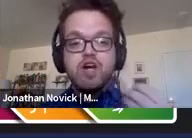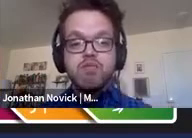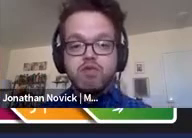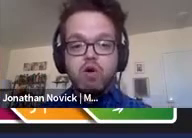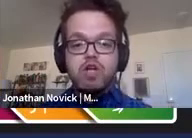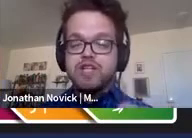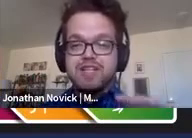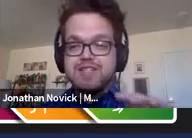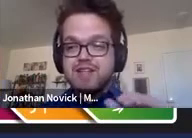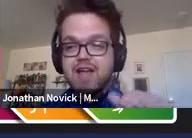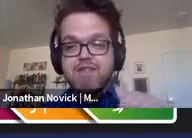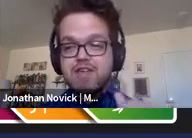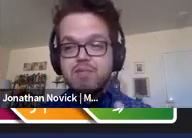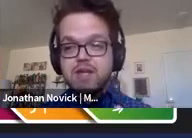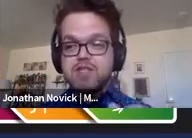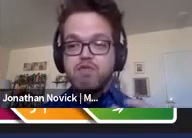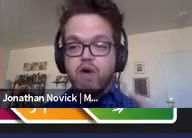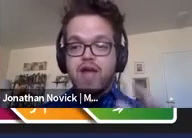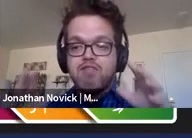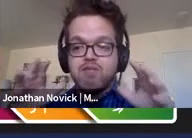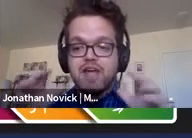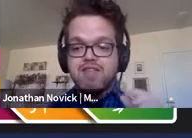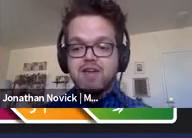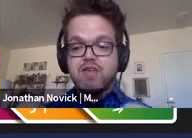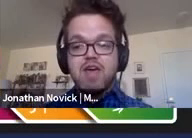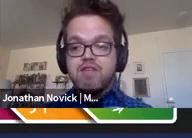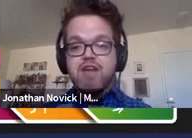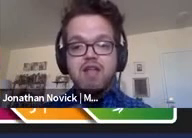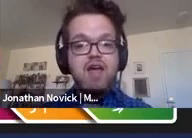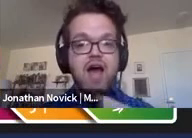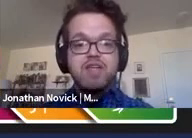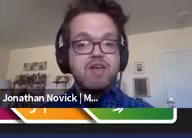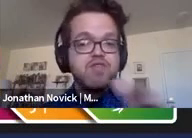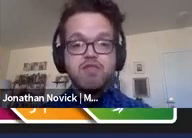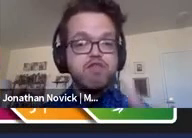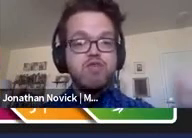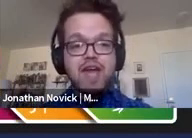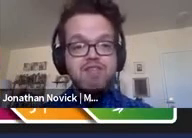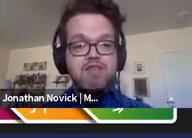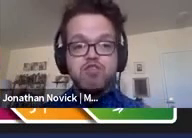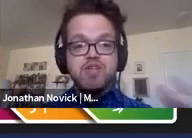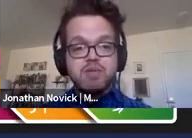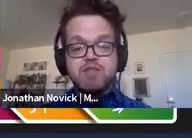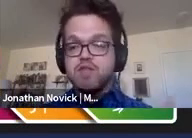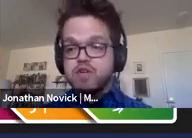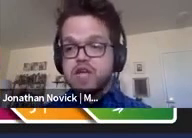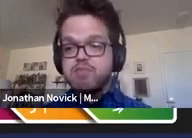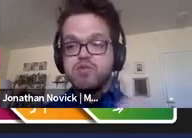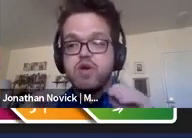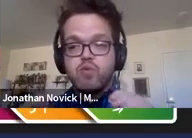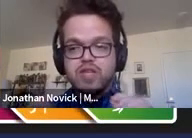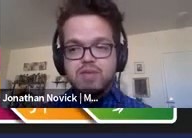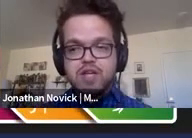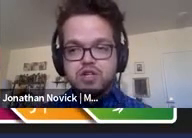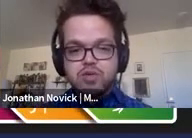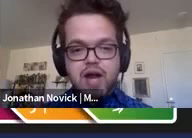you've already done it before, you should at least allow 15 minutes beforehand to get settled. If not, I would give yourself a few days if you're doing something for the first time